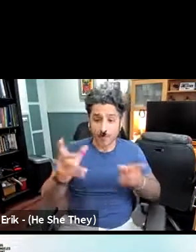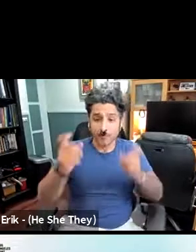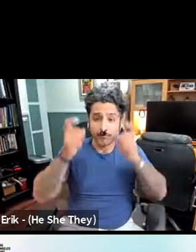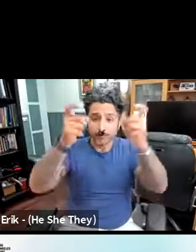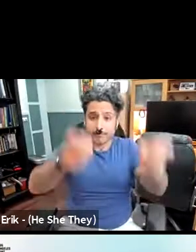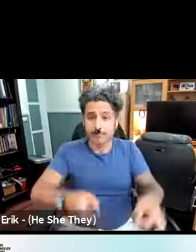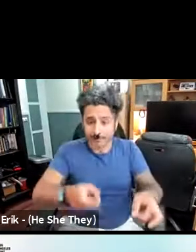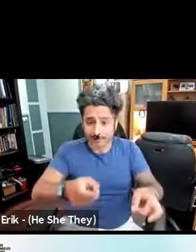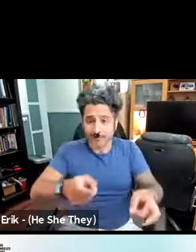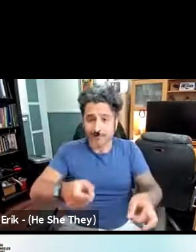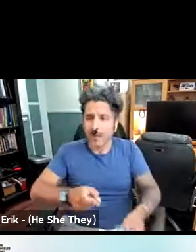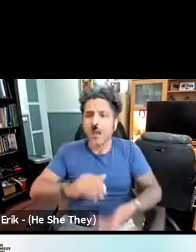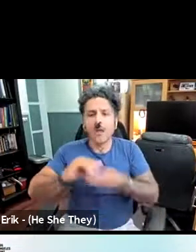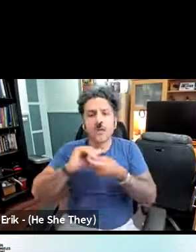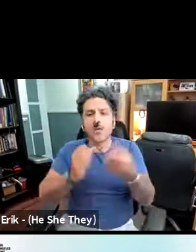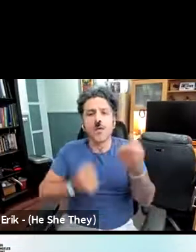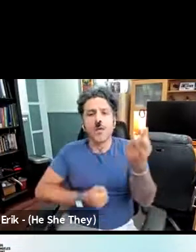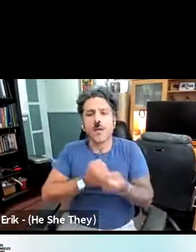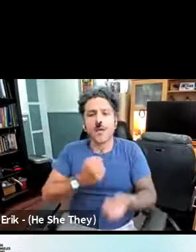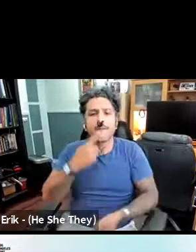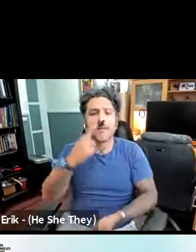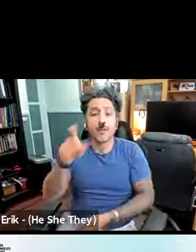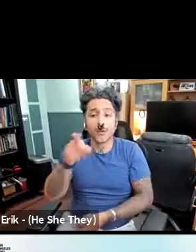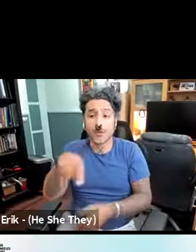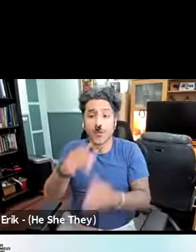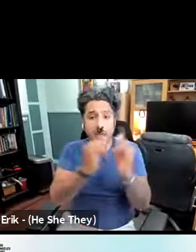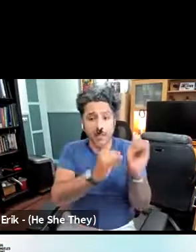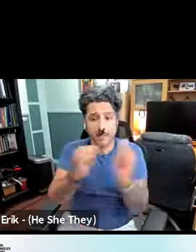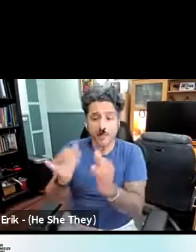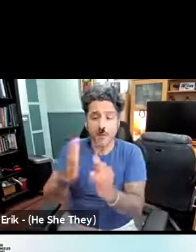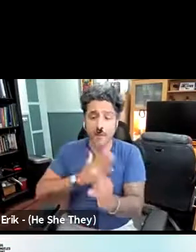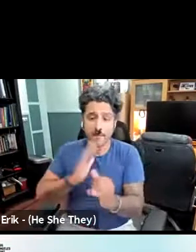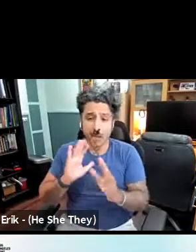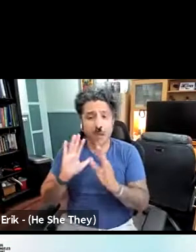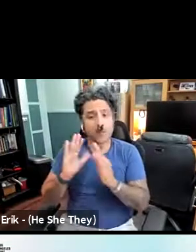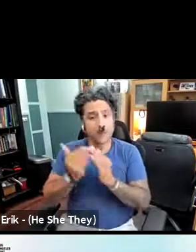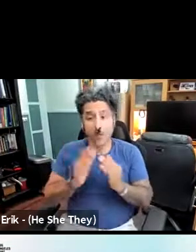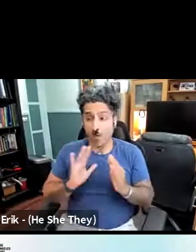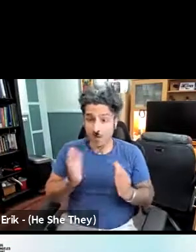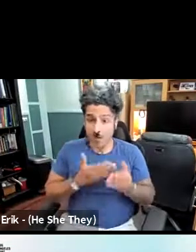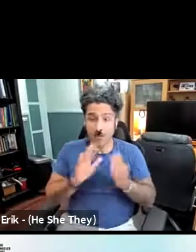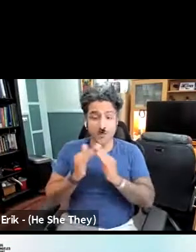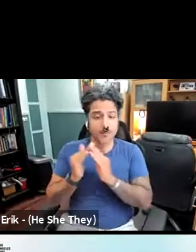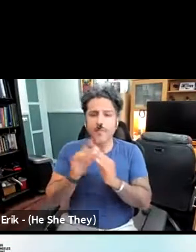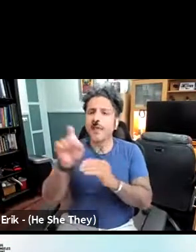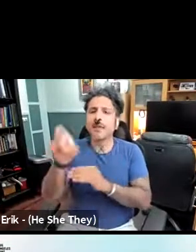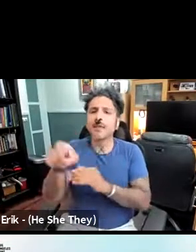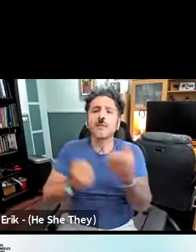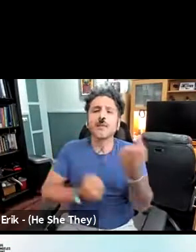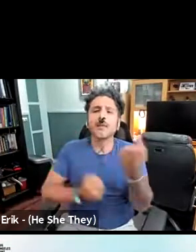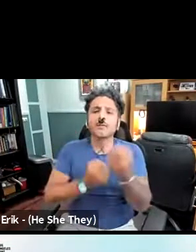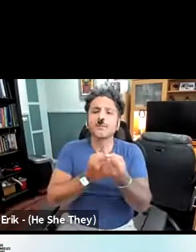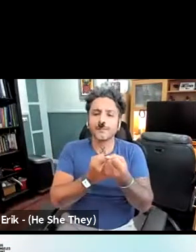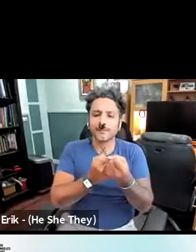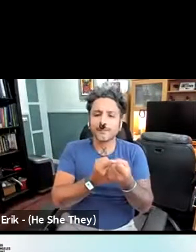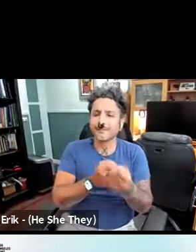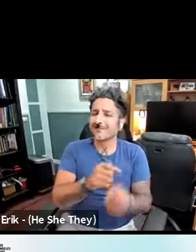freely, mutually give that aid to the individuals in my communities or our communities that need that help. So if